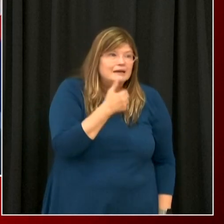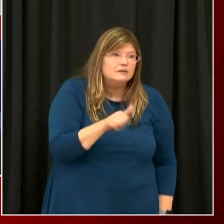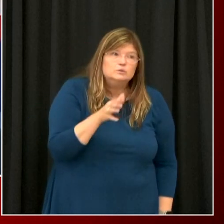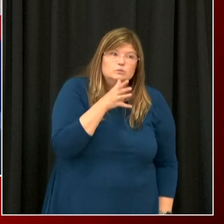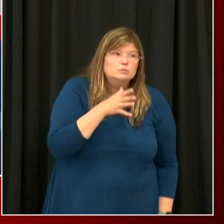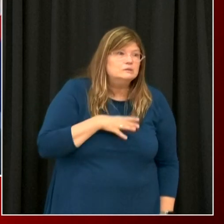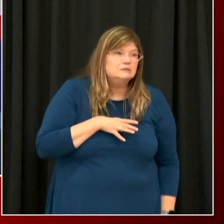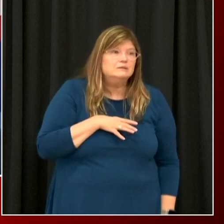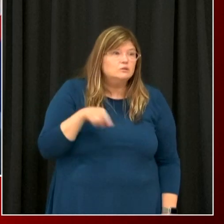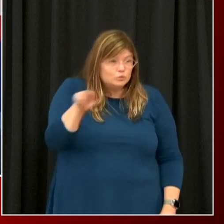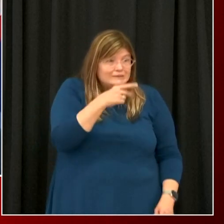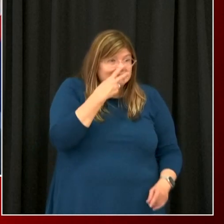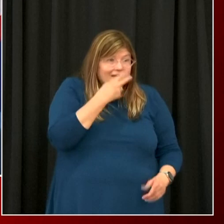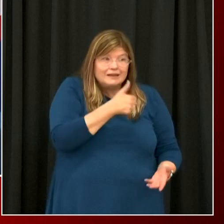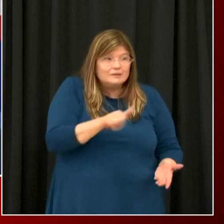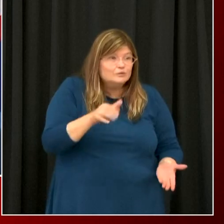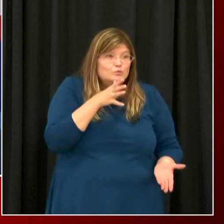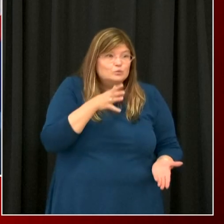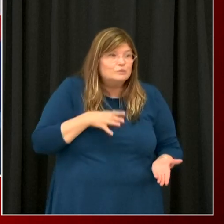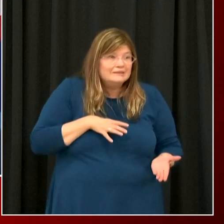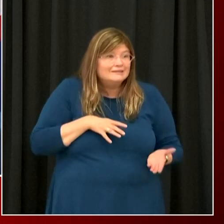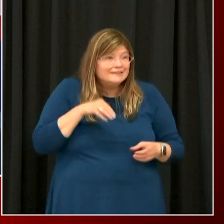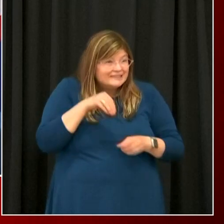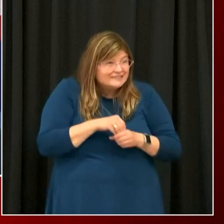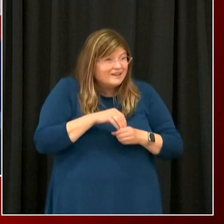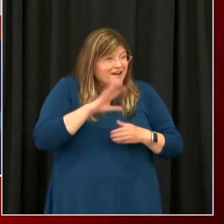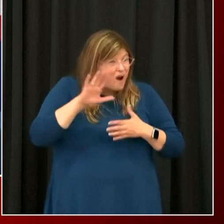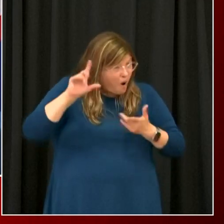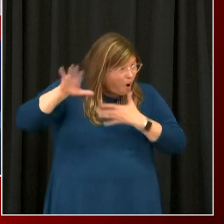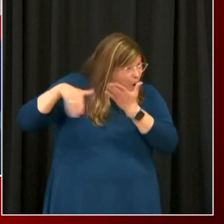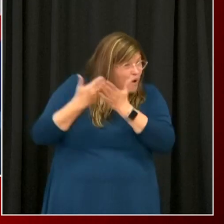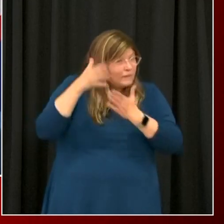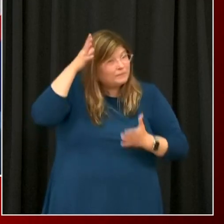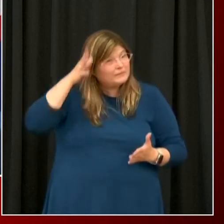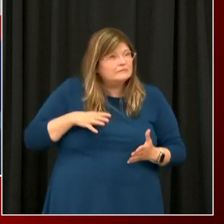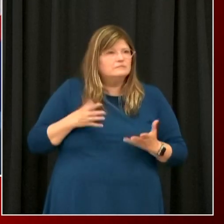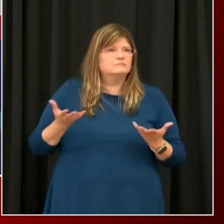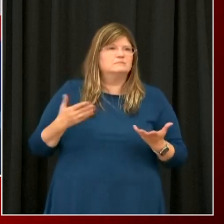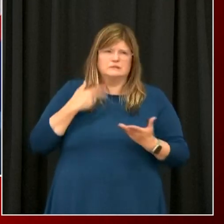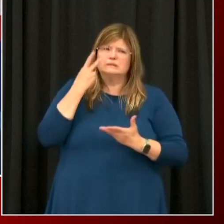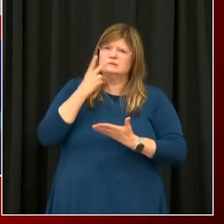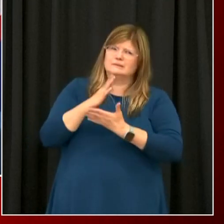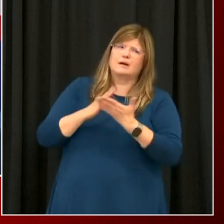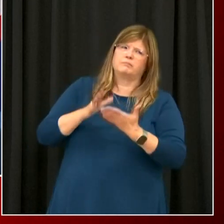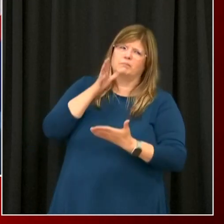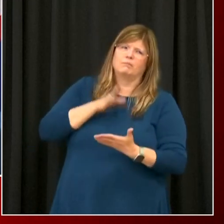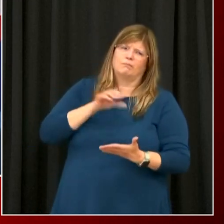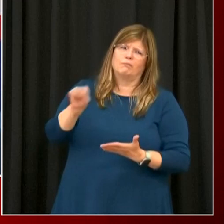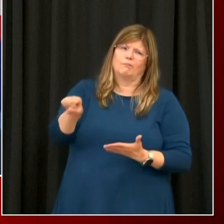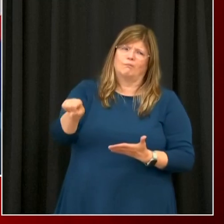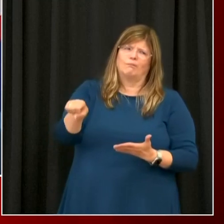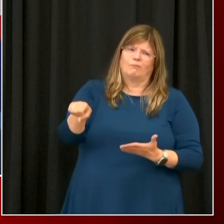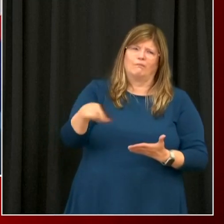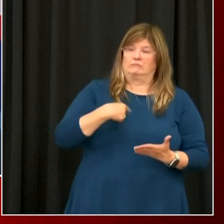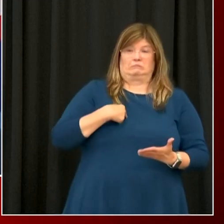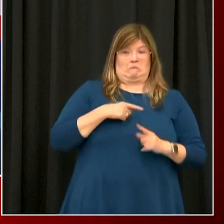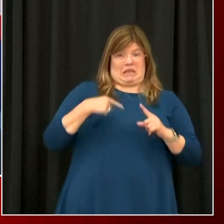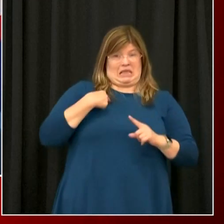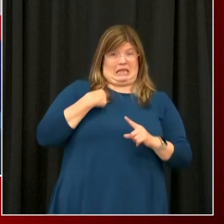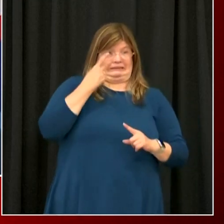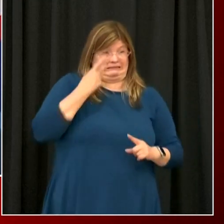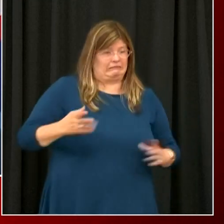of the Guardsmen that they send all men? You've seen women? Oh, I've Okay, seen women. all right, so there are women guardsmen, I just haven't seen them.